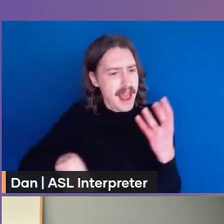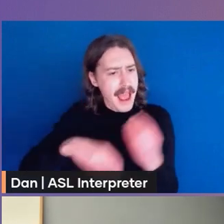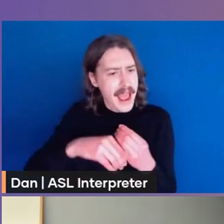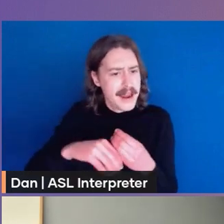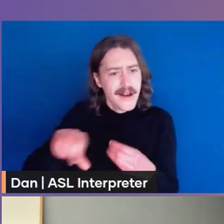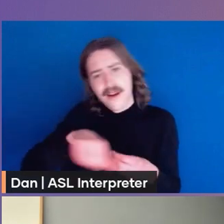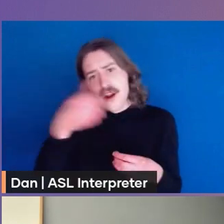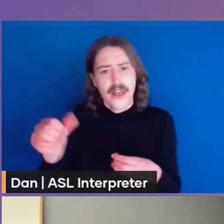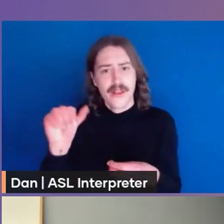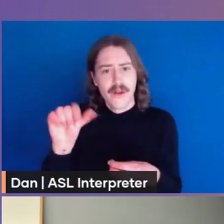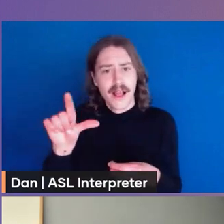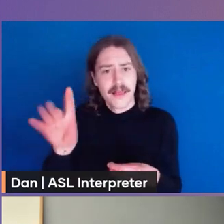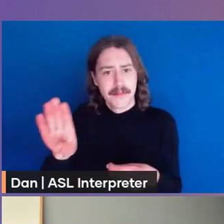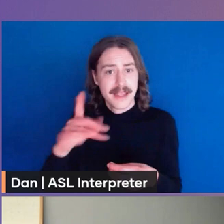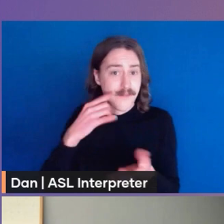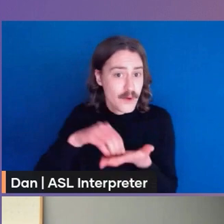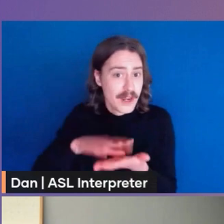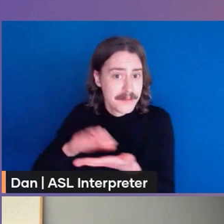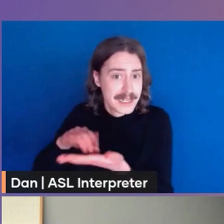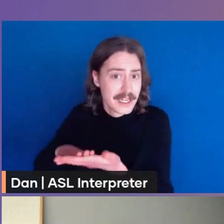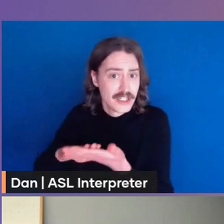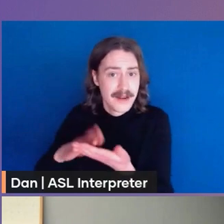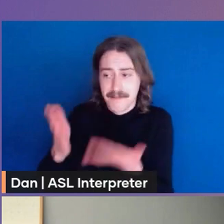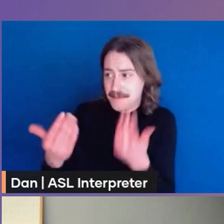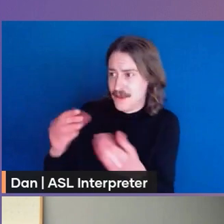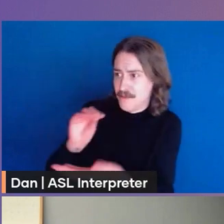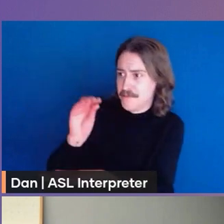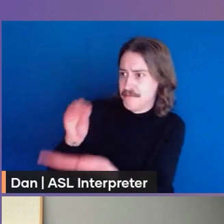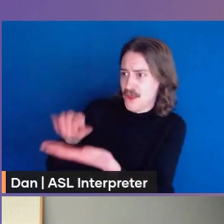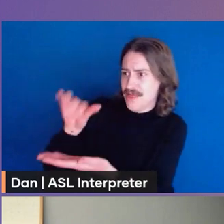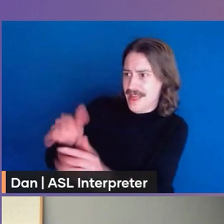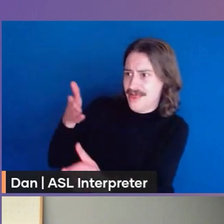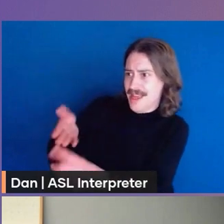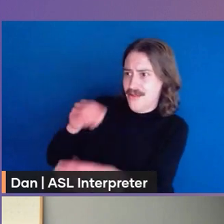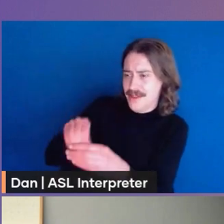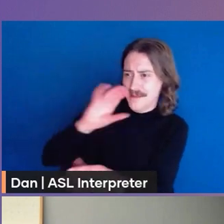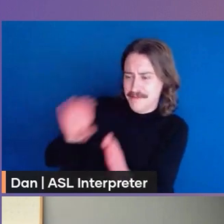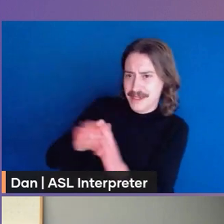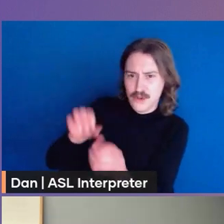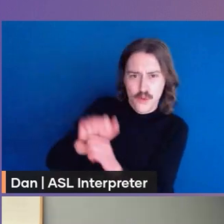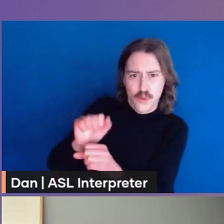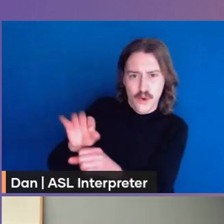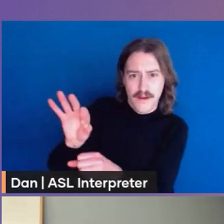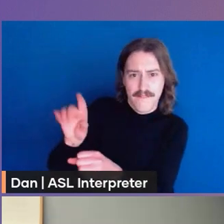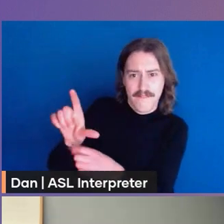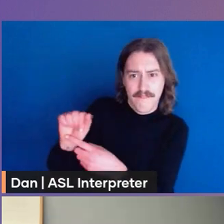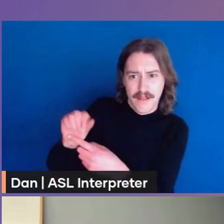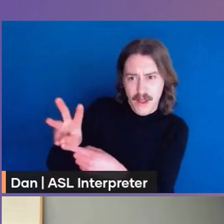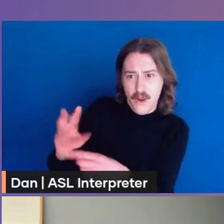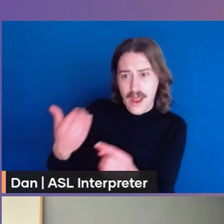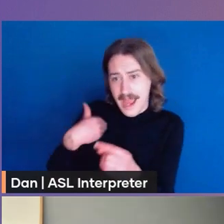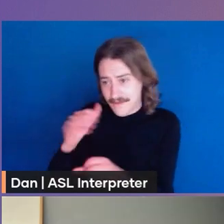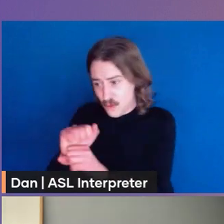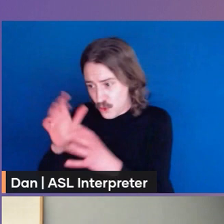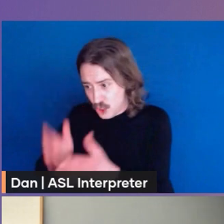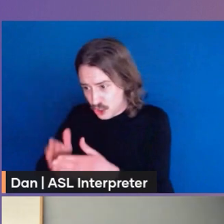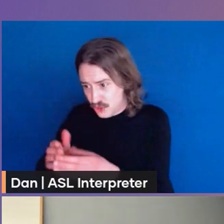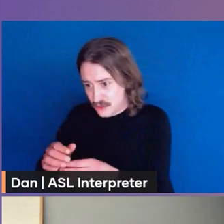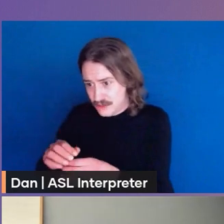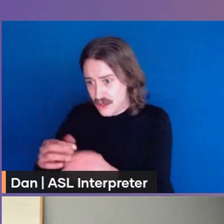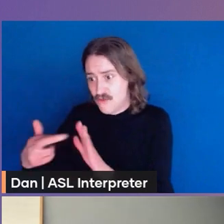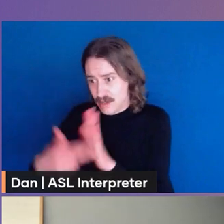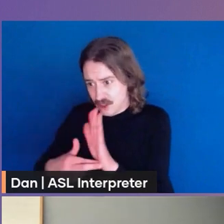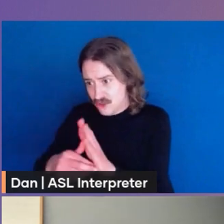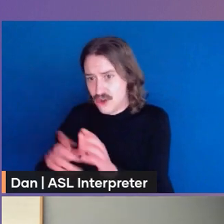if we can throw this in front, have an ALB in front of the workers, and then another internal ALB in Vault. And then, but once again, we're still increasing the amount